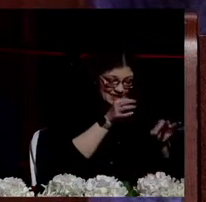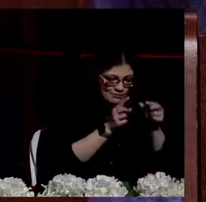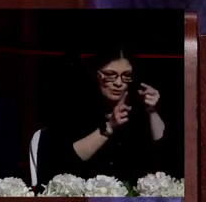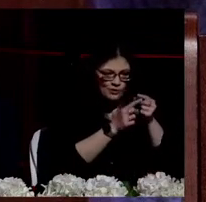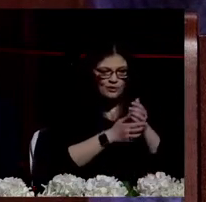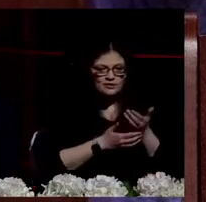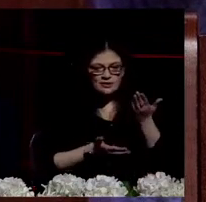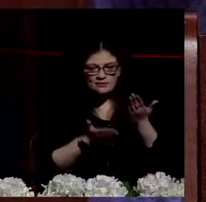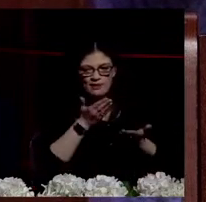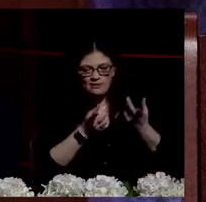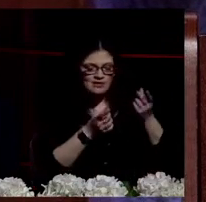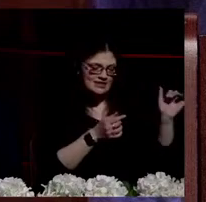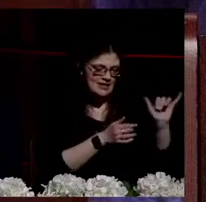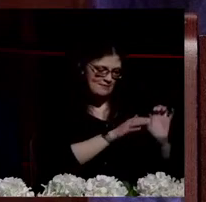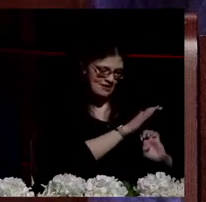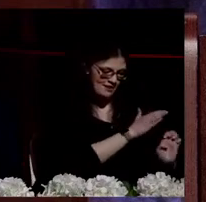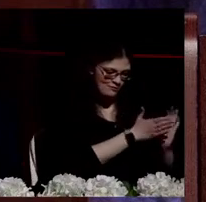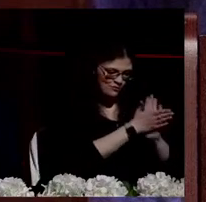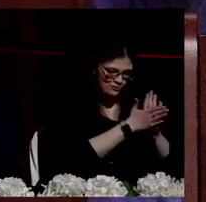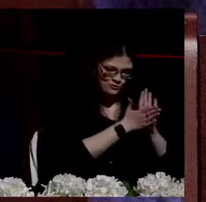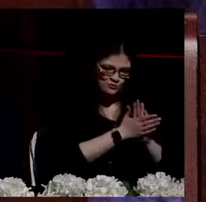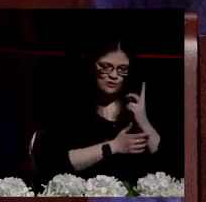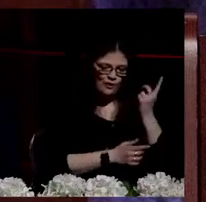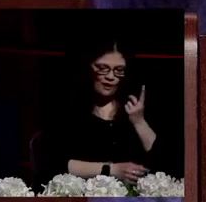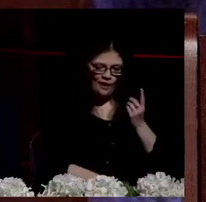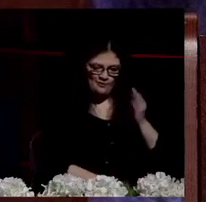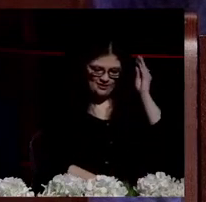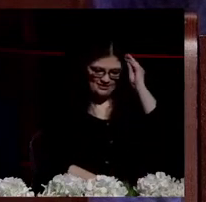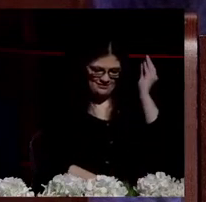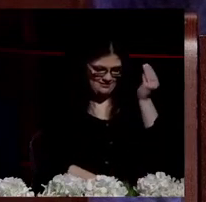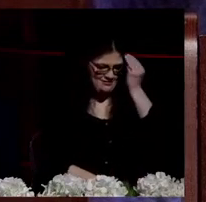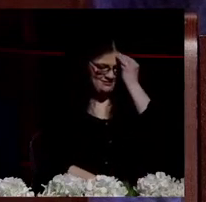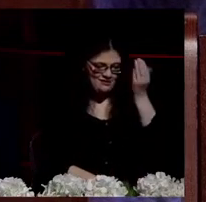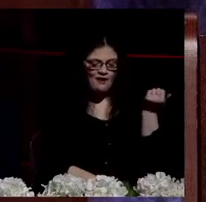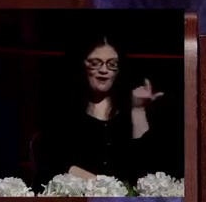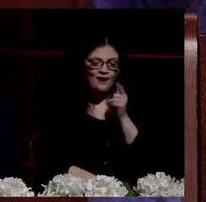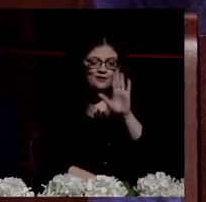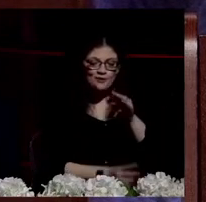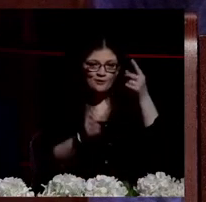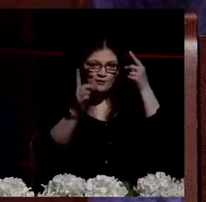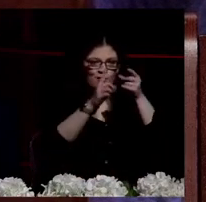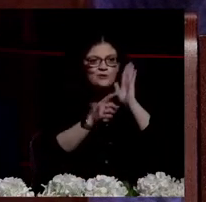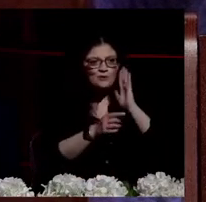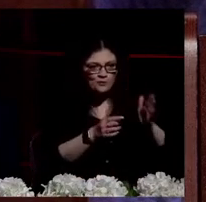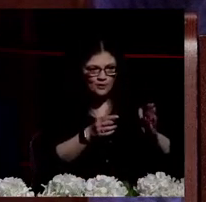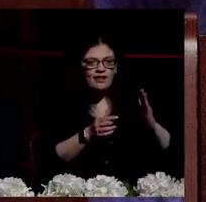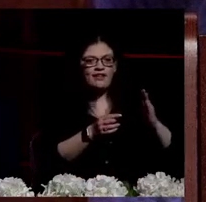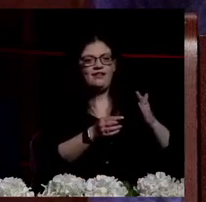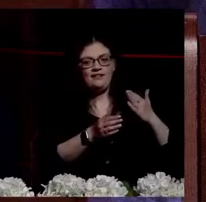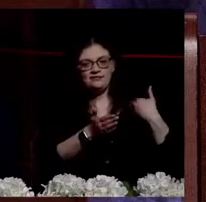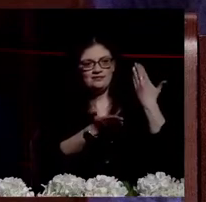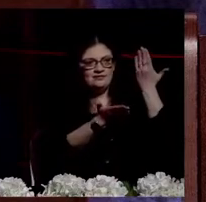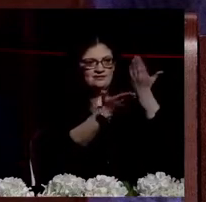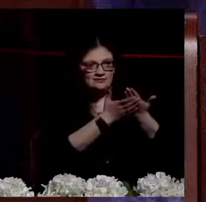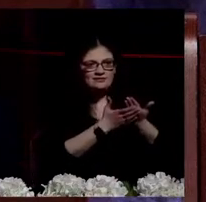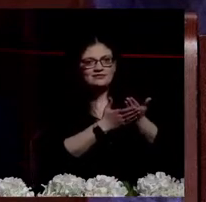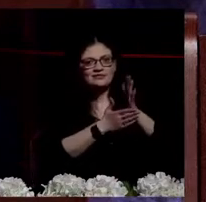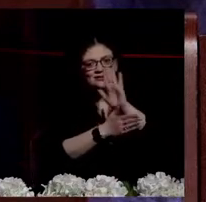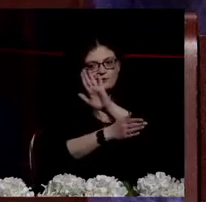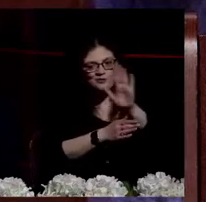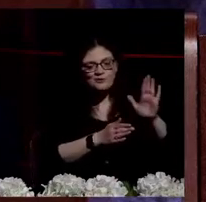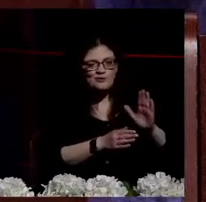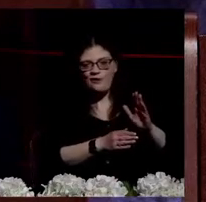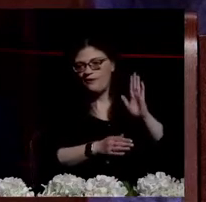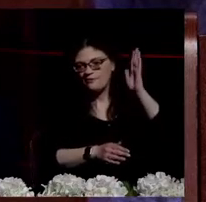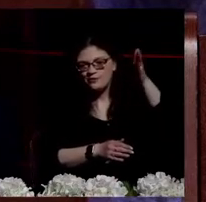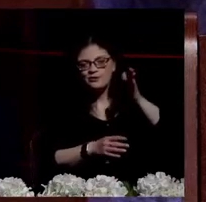make them in elementary school. Always keep in mind how all these goals you've made so far will lead you to what you want to be one day, every single one of them,